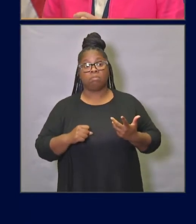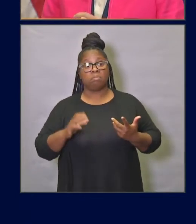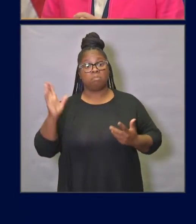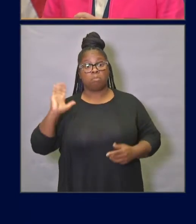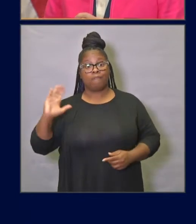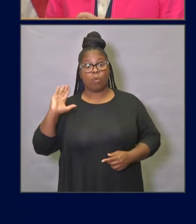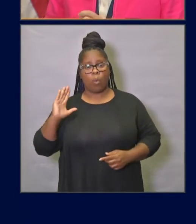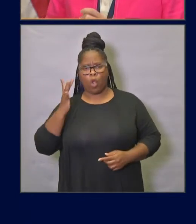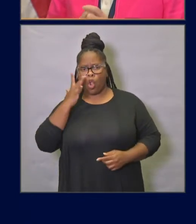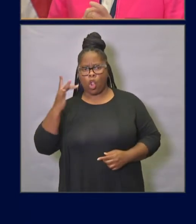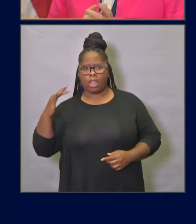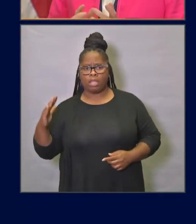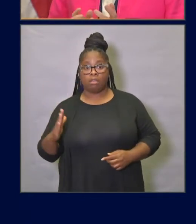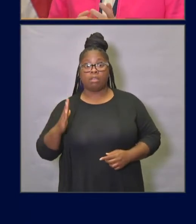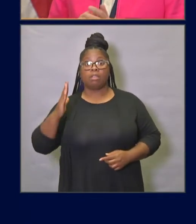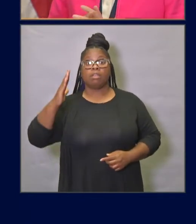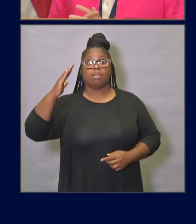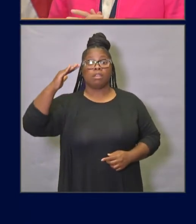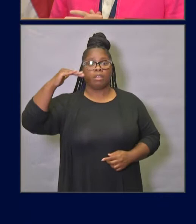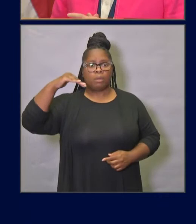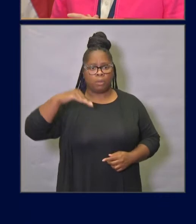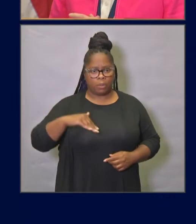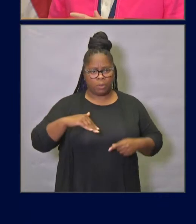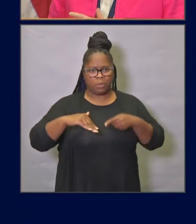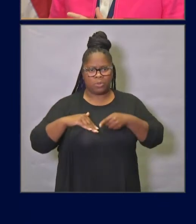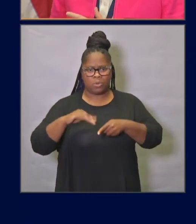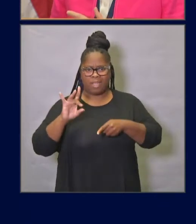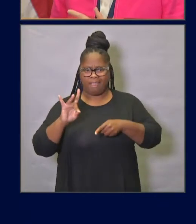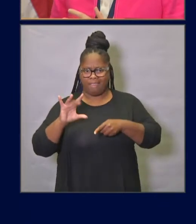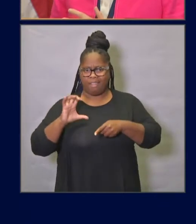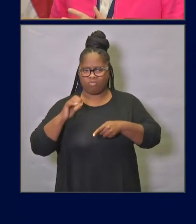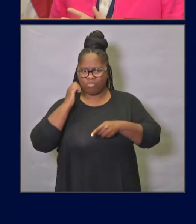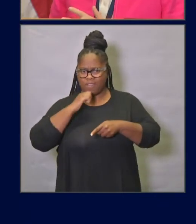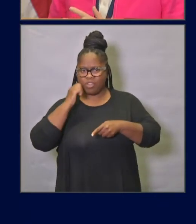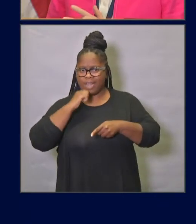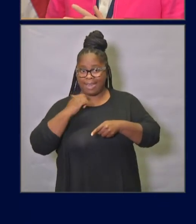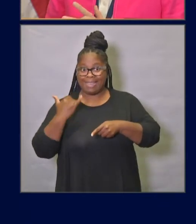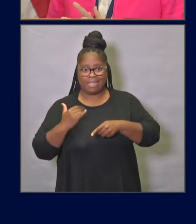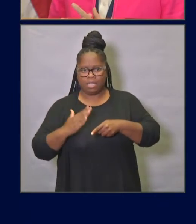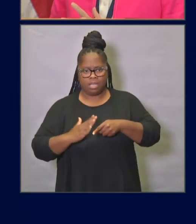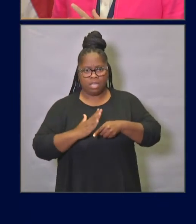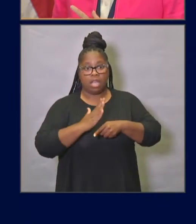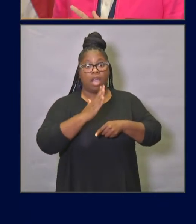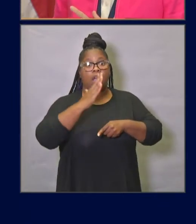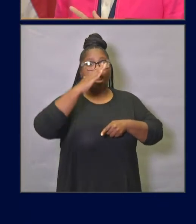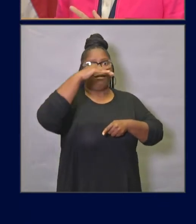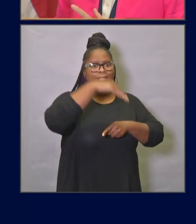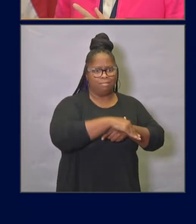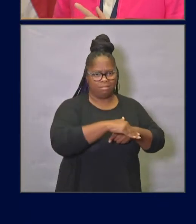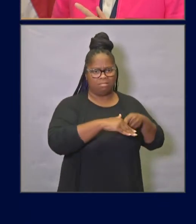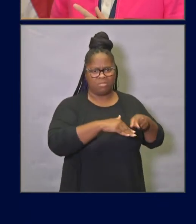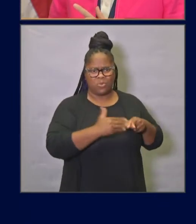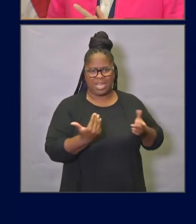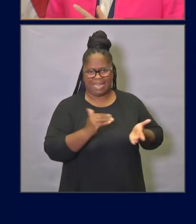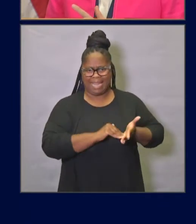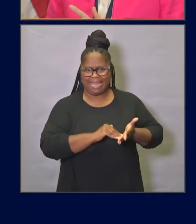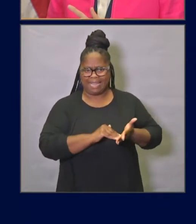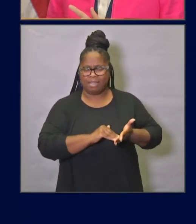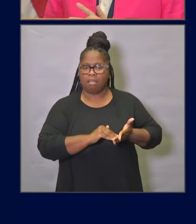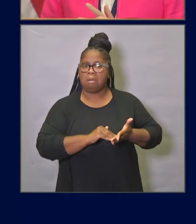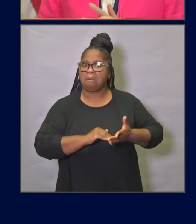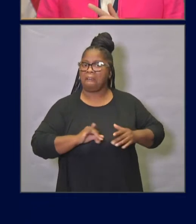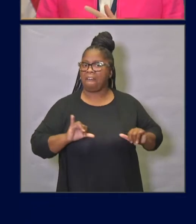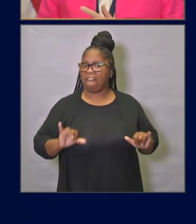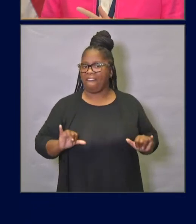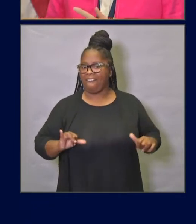in the pandemic at around 800 daily hospitalizations, we do feel confident that efforts to slow the spread